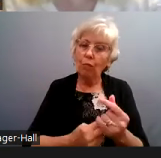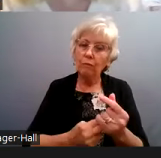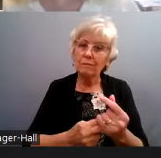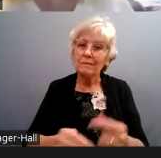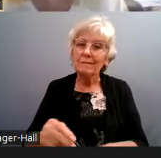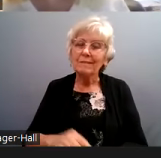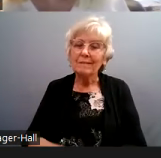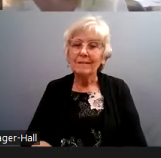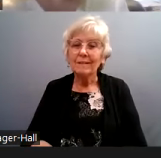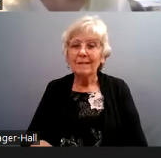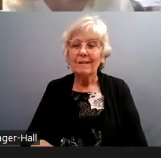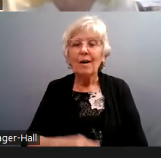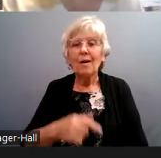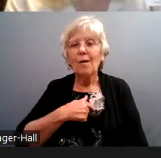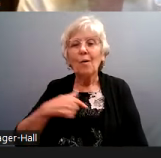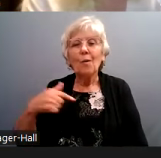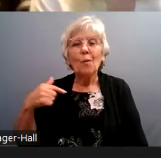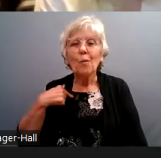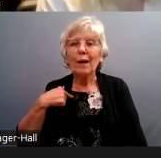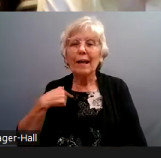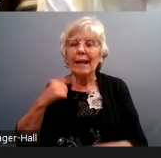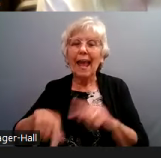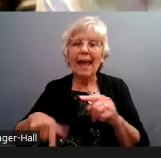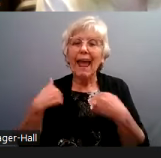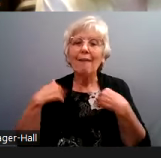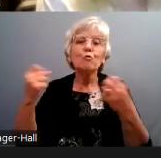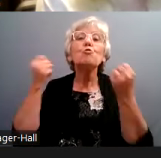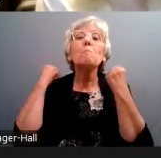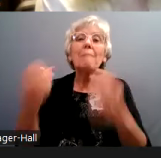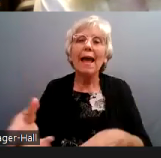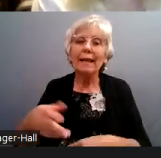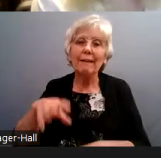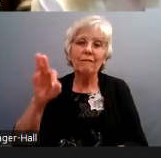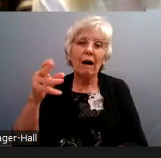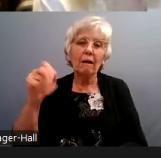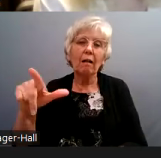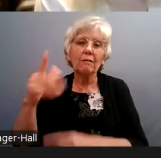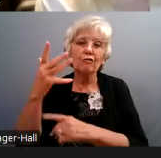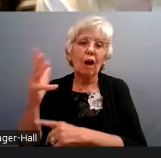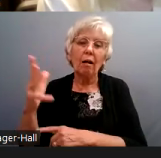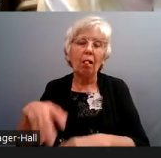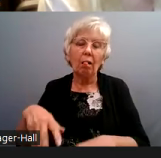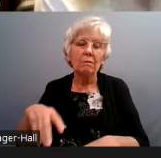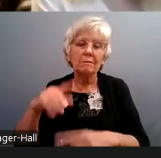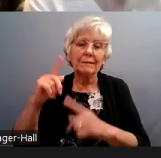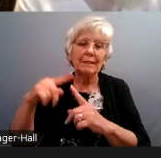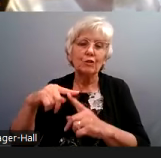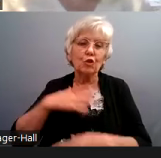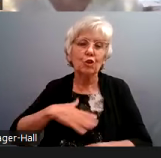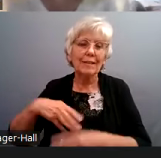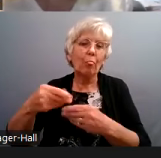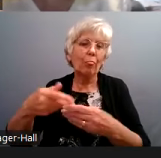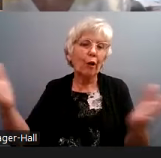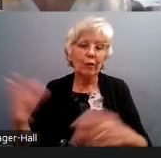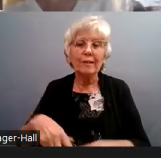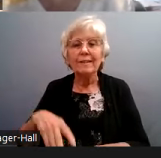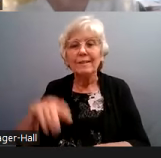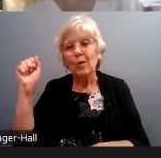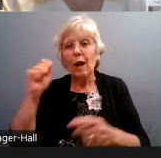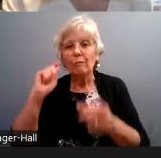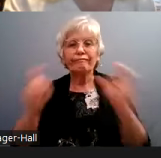We can never have too many of these these fungal jungle t-shirts out there. So we'll do that. Okay. But yeah, everyone knows